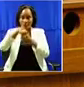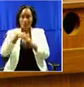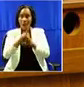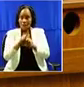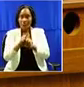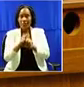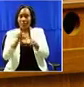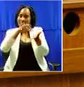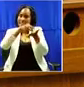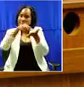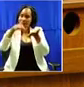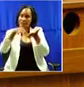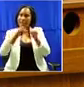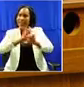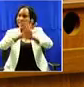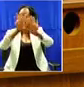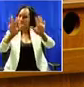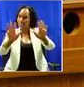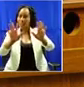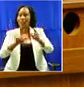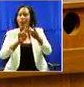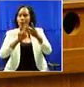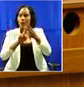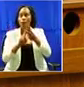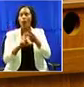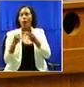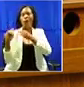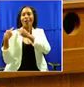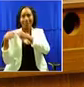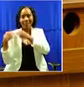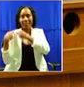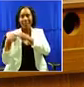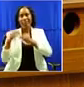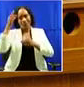also improve monitoring and accountability in government across society.